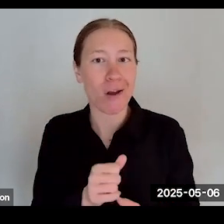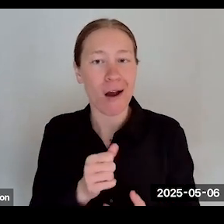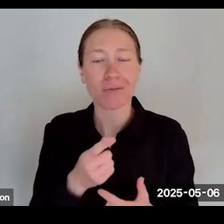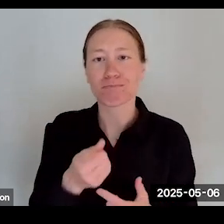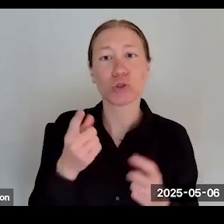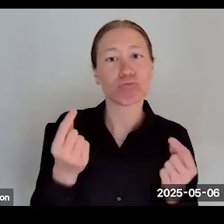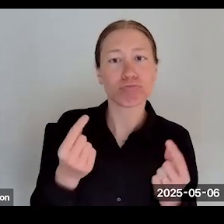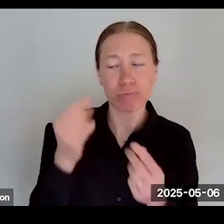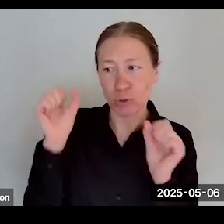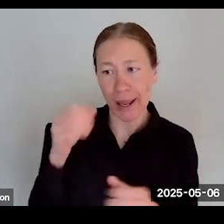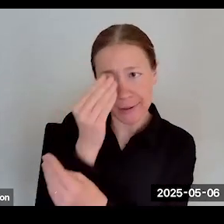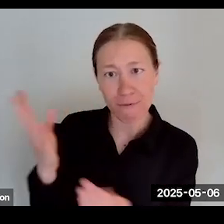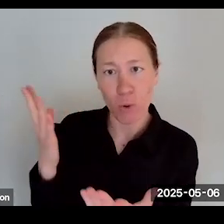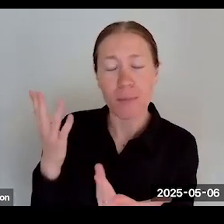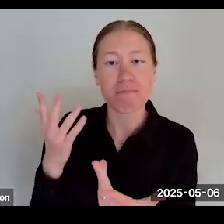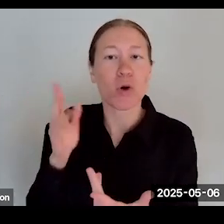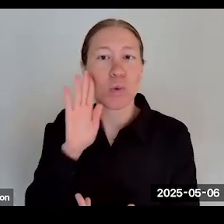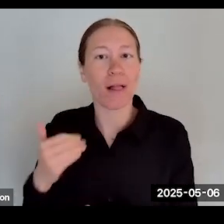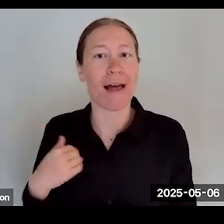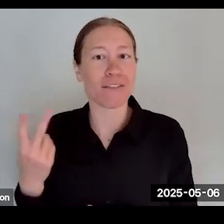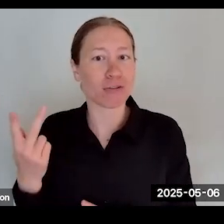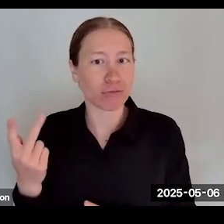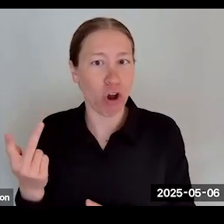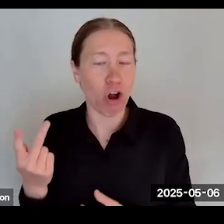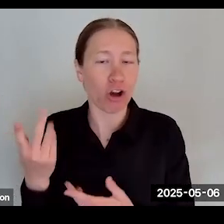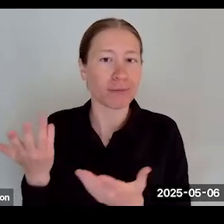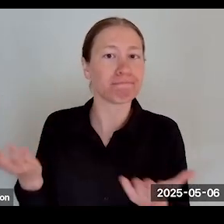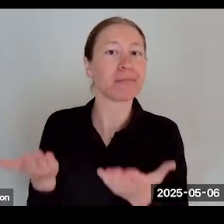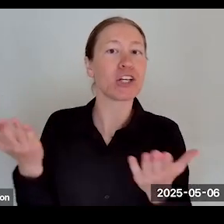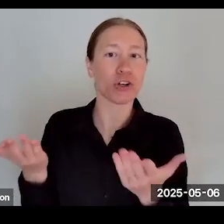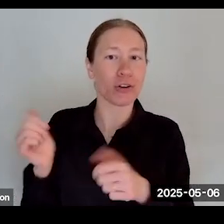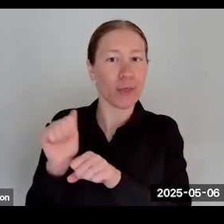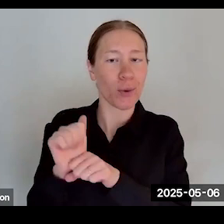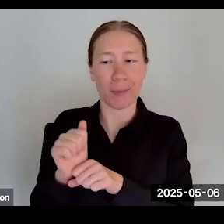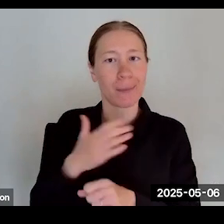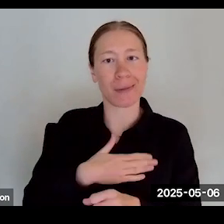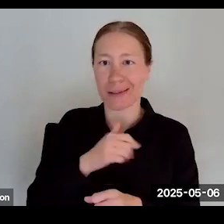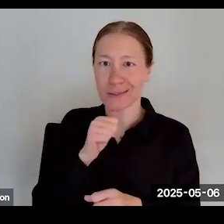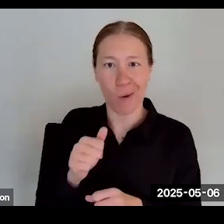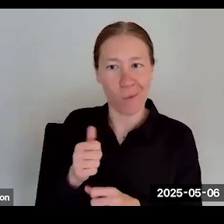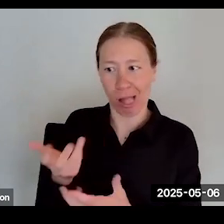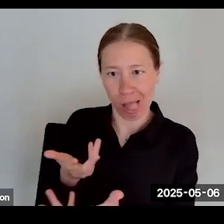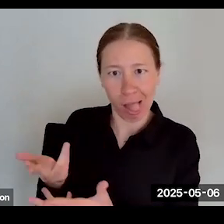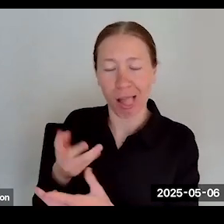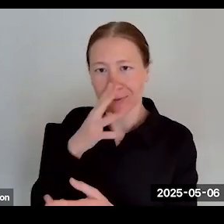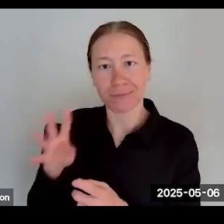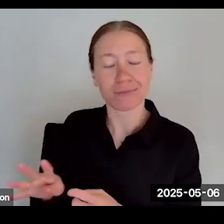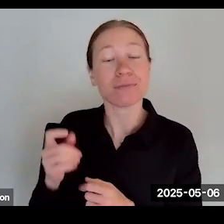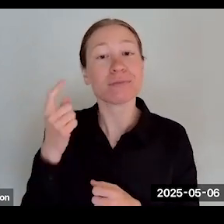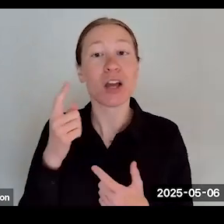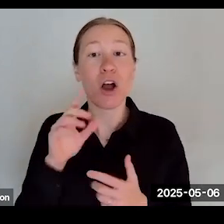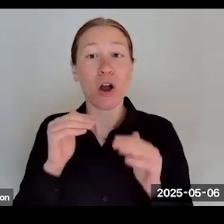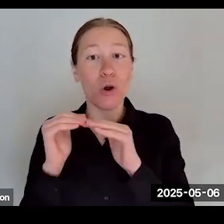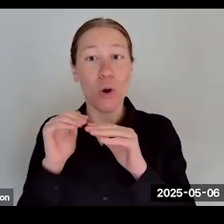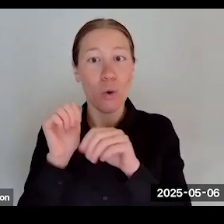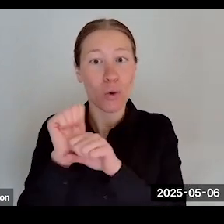know that a dog's going to be present in the workspace and they're not to interact with it. If a coworker or another person in the building indicates that they have